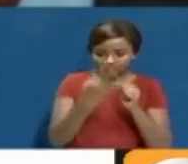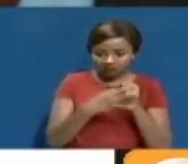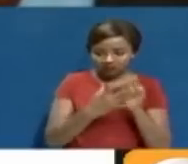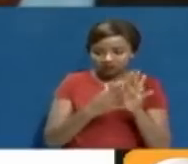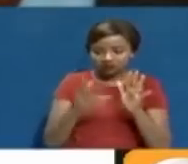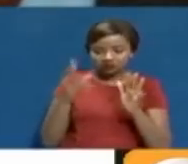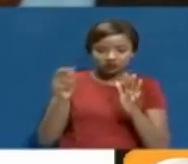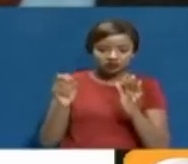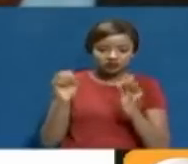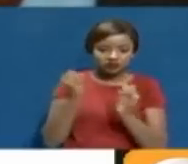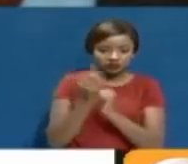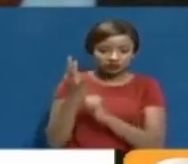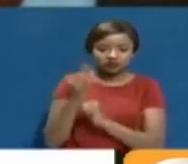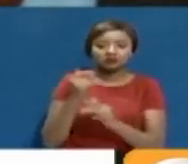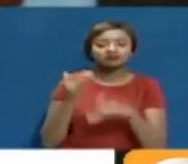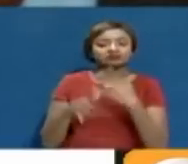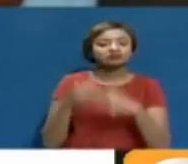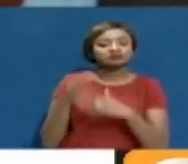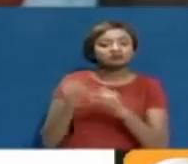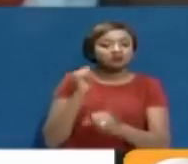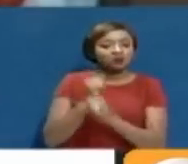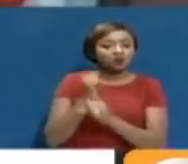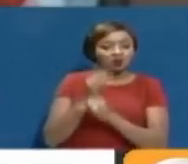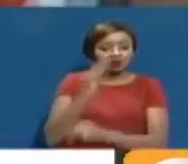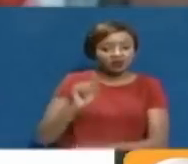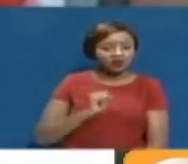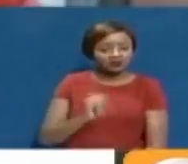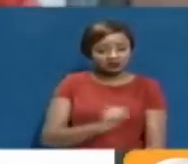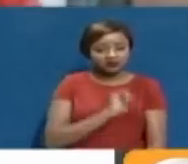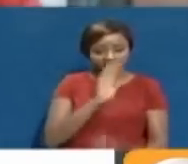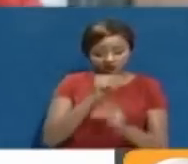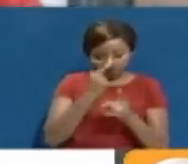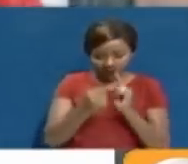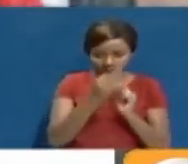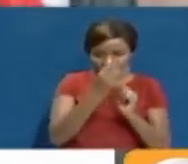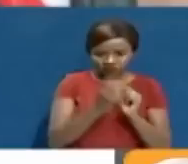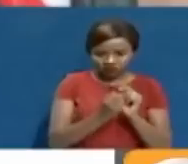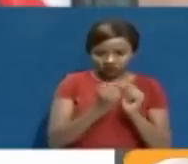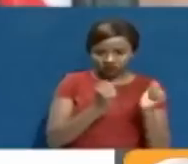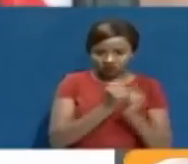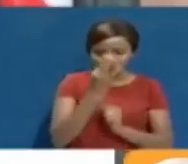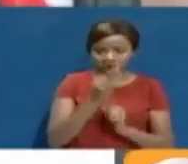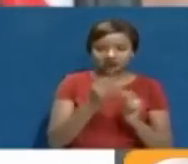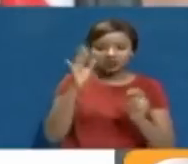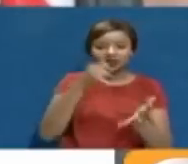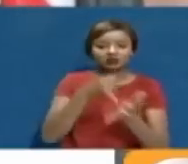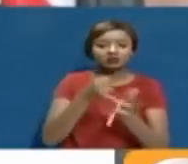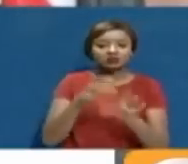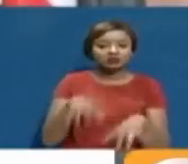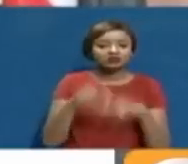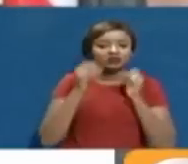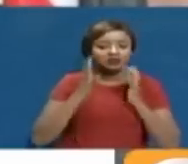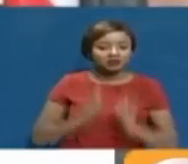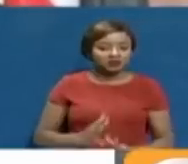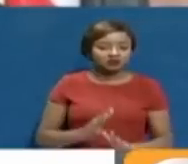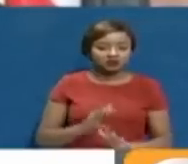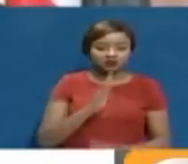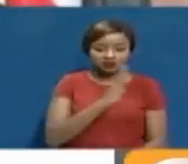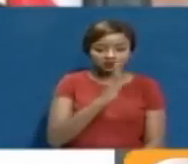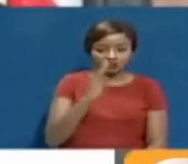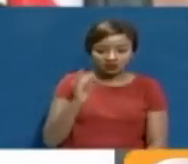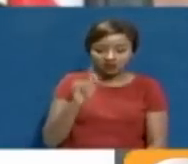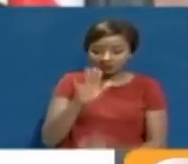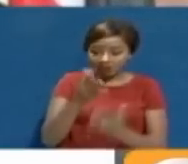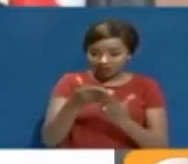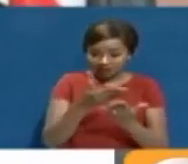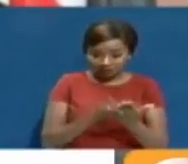Government. Haji has served in the Senate since 2013 and was the chairperson of the Building Bridges Initiative Task Force, whose